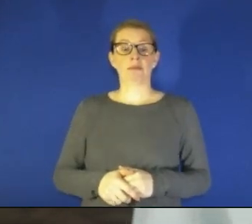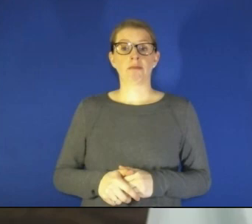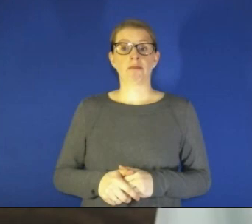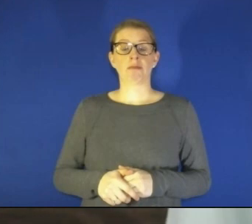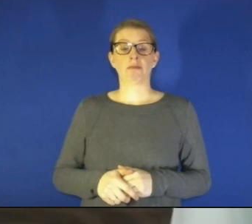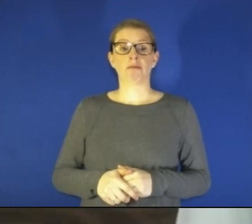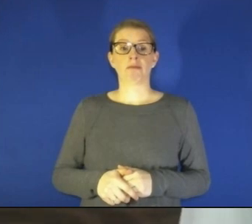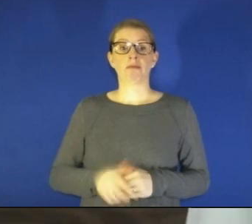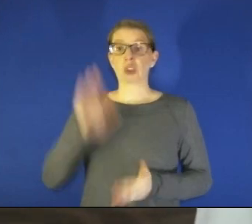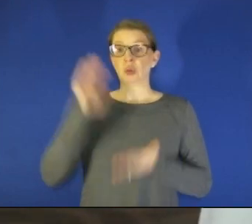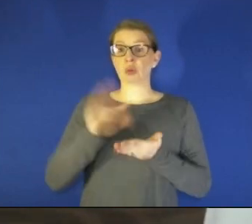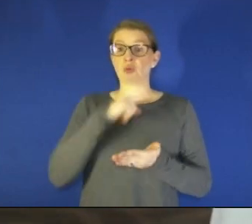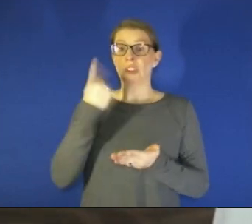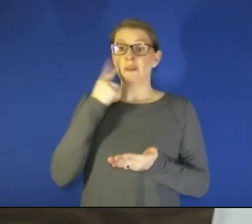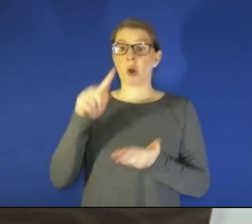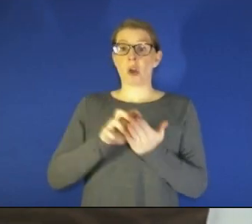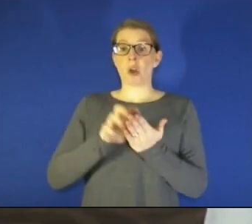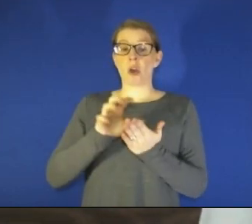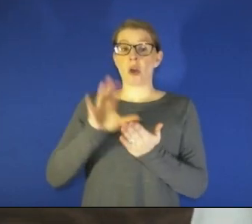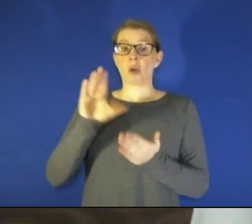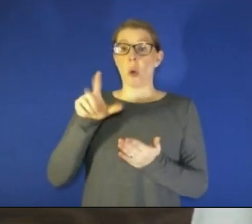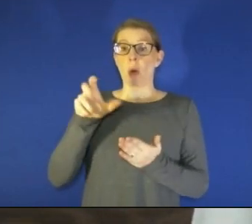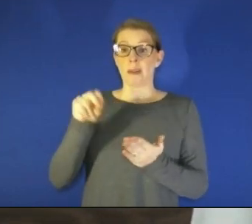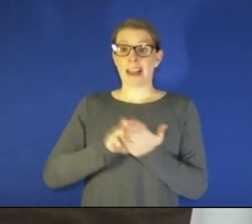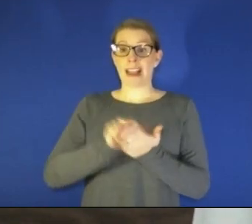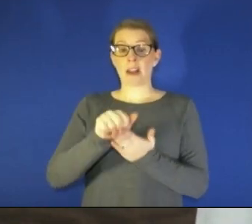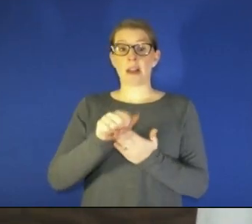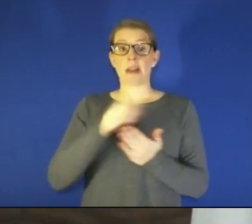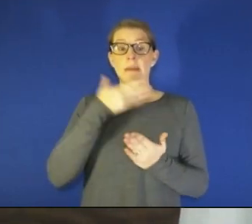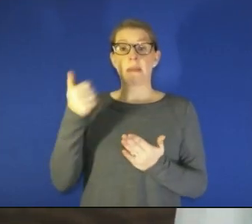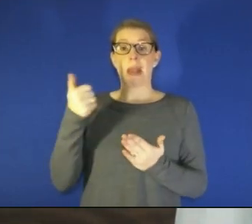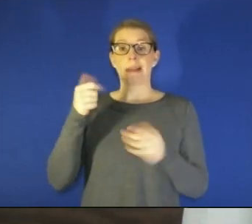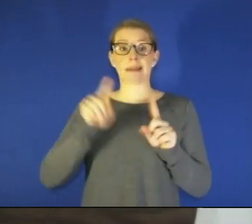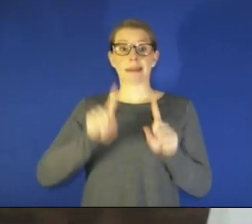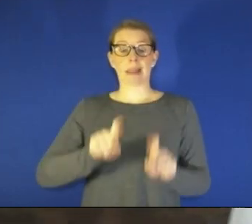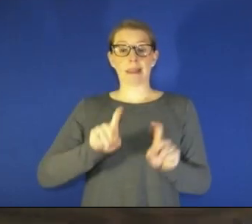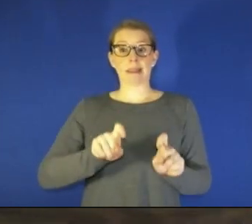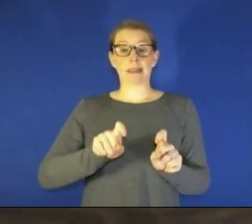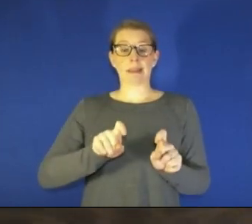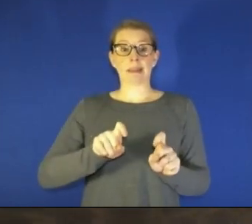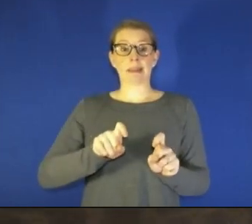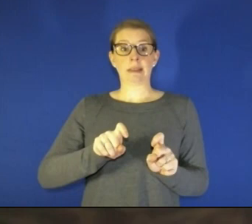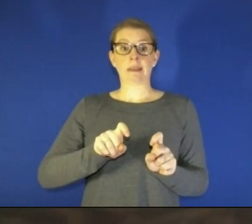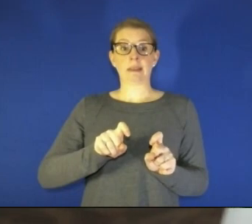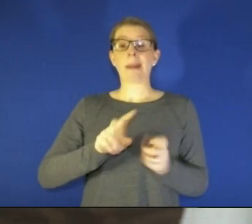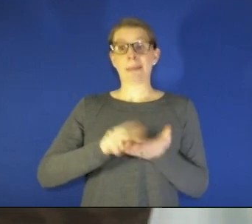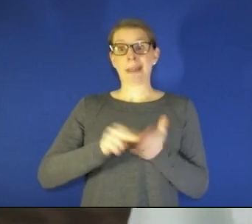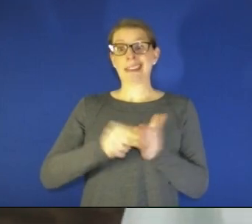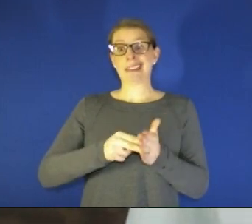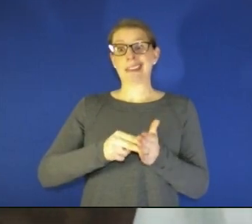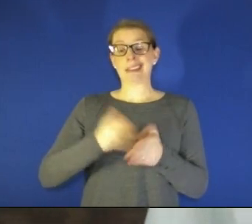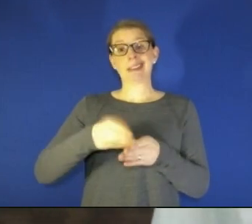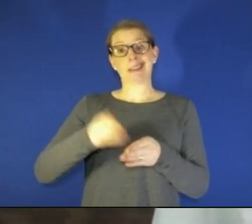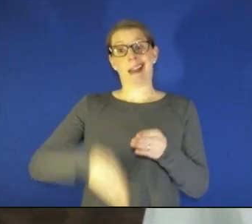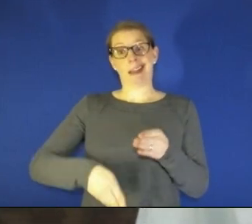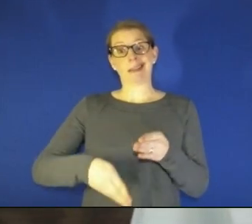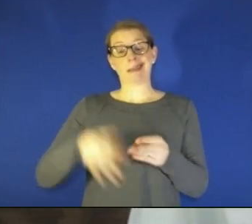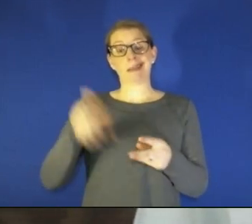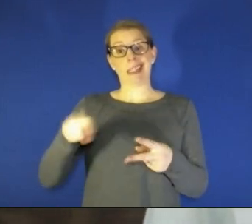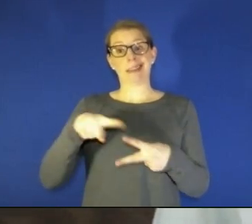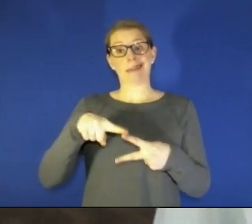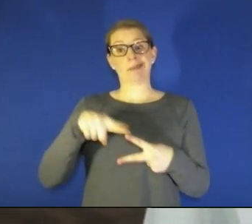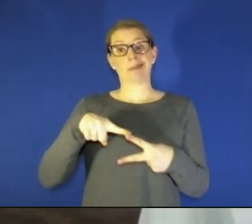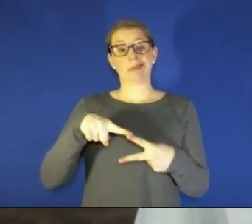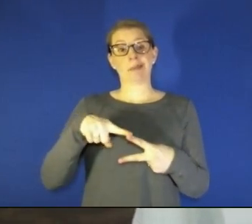is do the test which works for you. So the best test to prevent colon cancer is the one which gets done. So there are at least three different